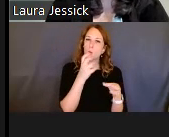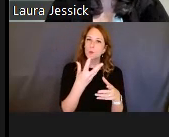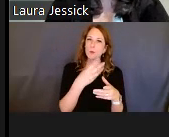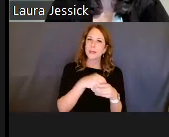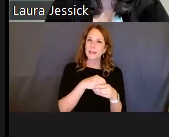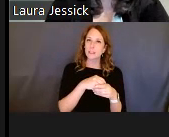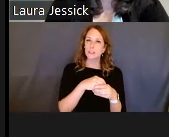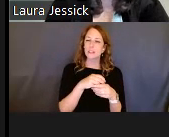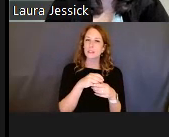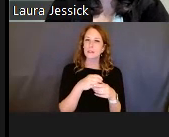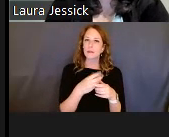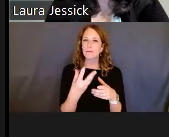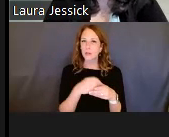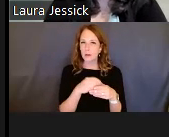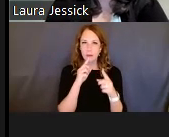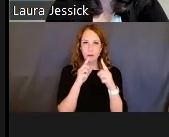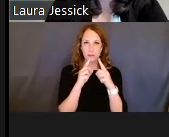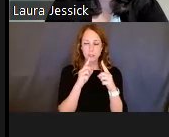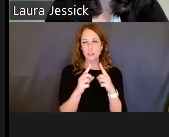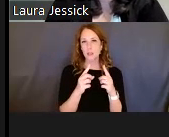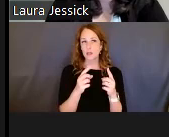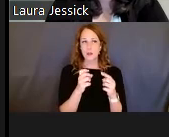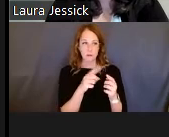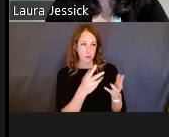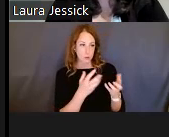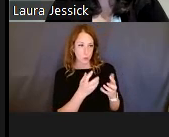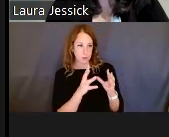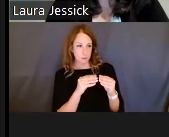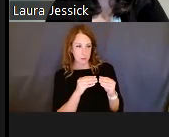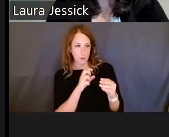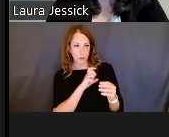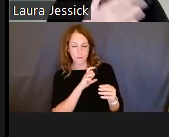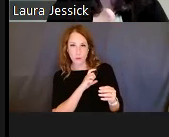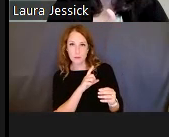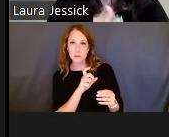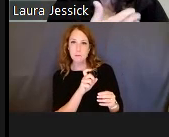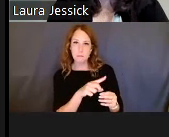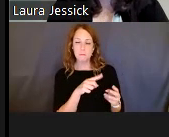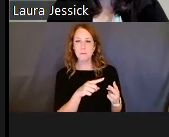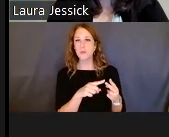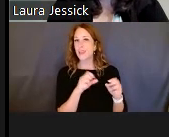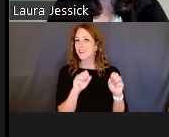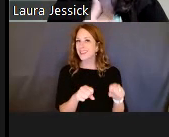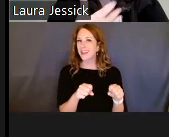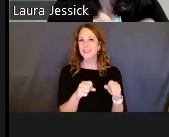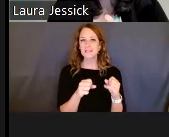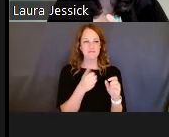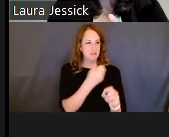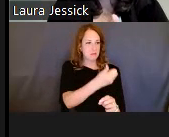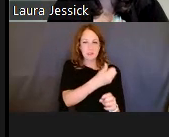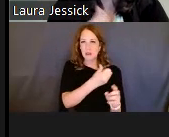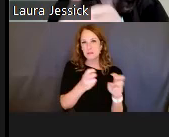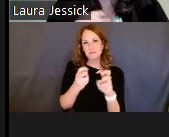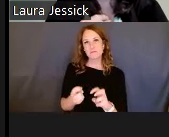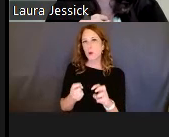conversation. So they're asked if they would like to meet with law enforcement, and they can meet with law enforcement independently, or they can